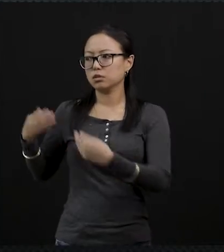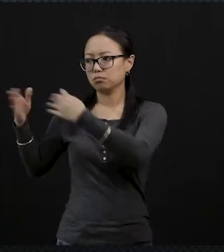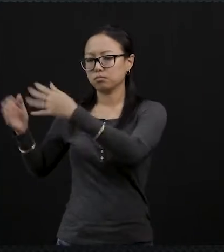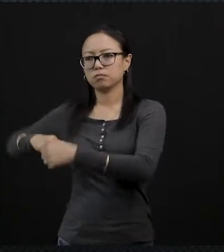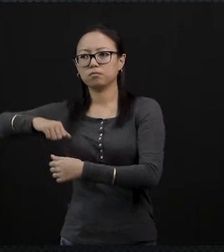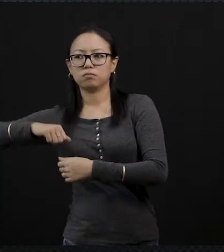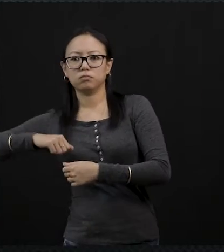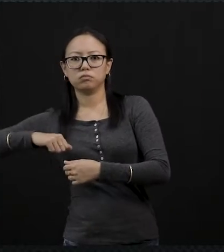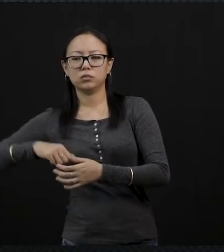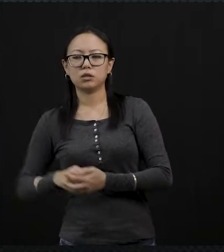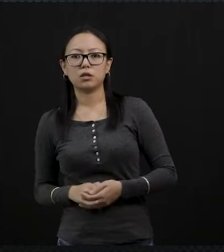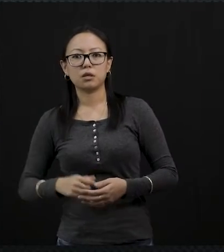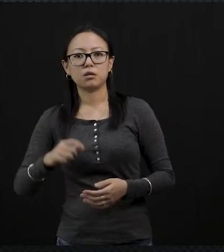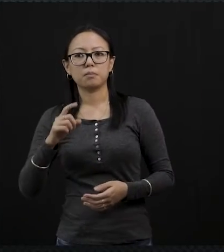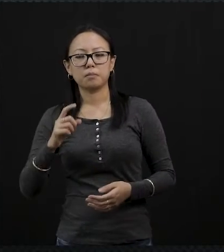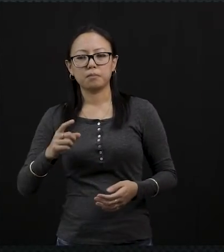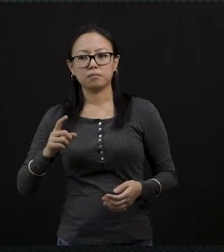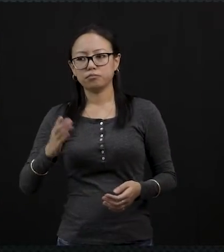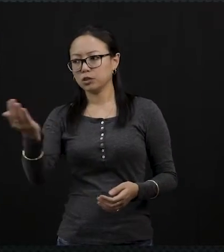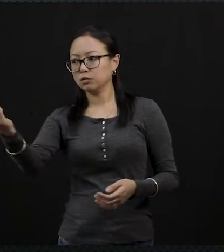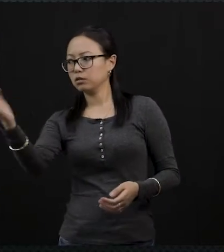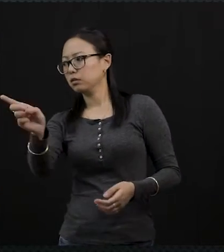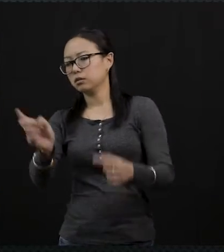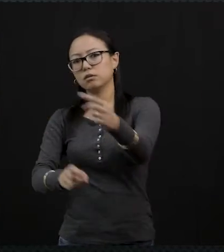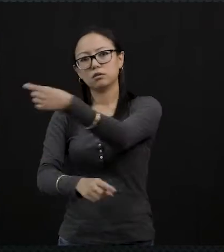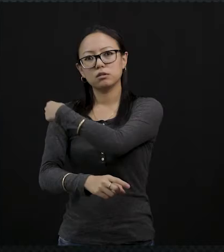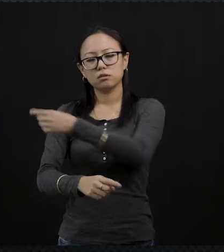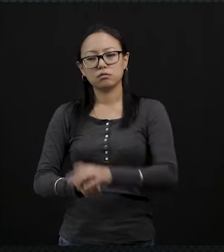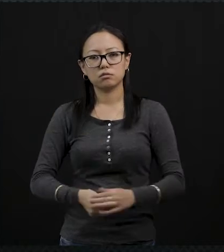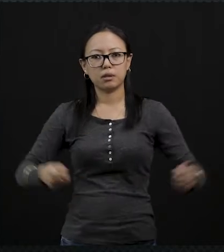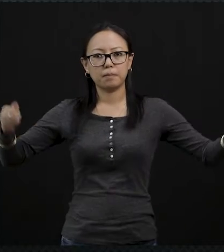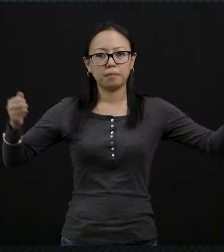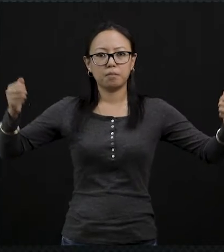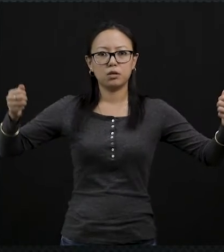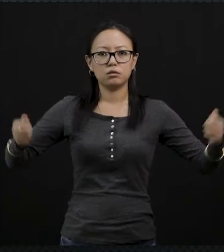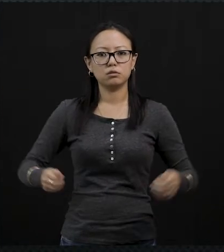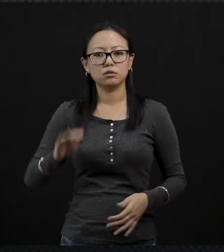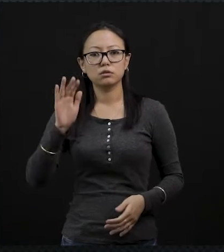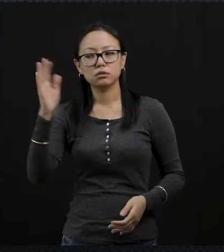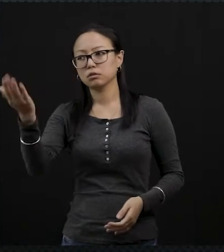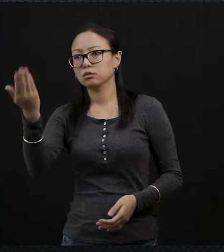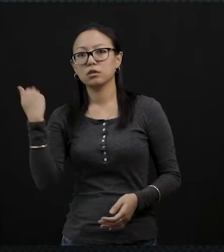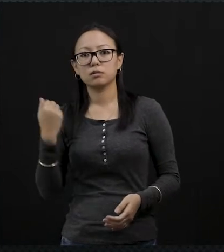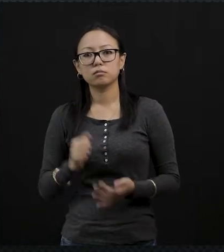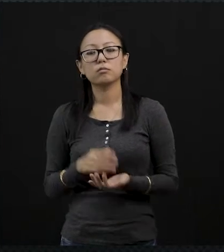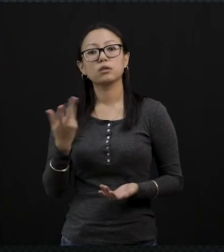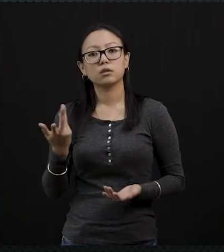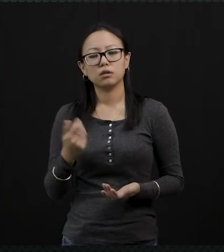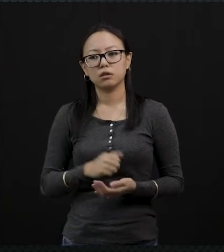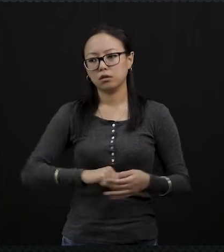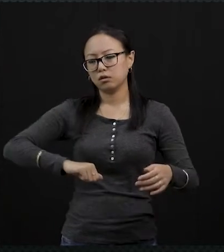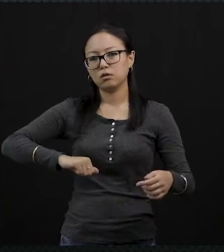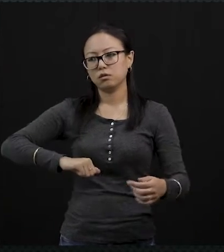bus come by, then you'll get injured, right? So students, we should